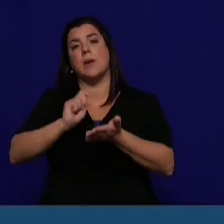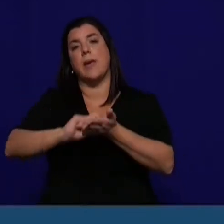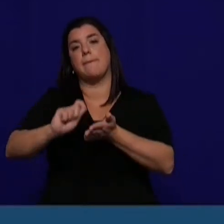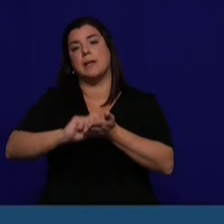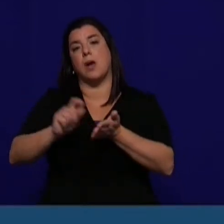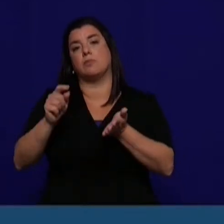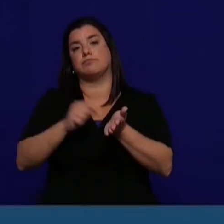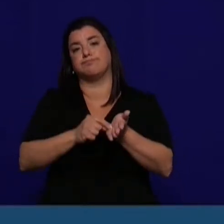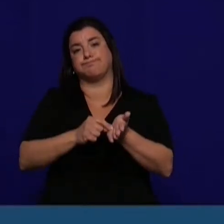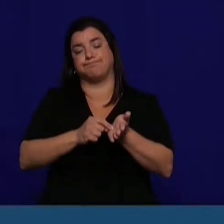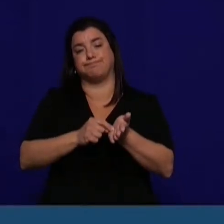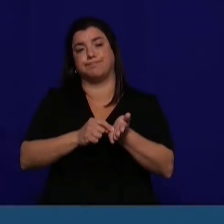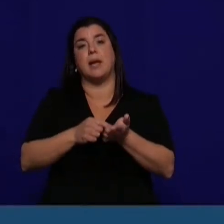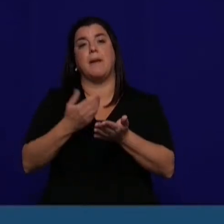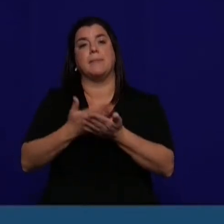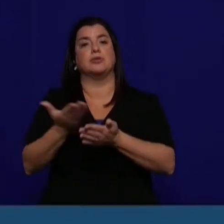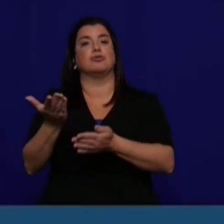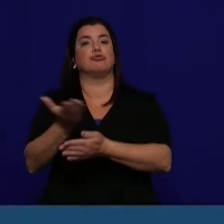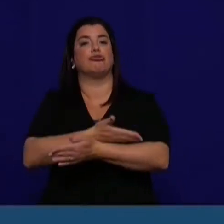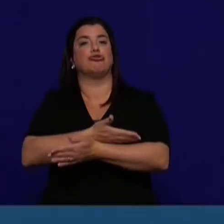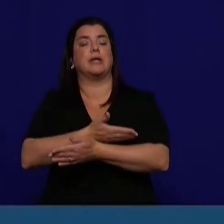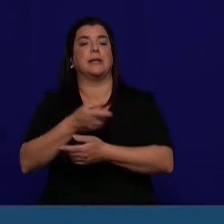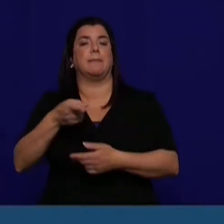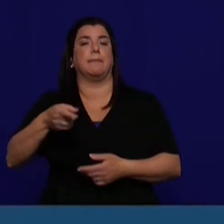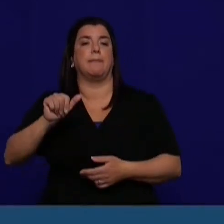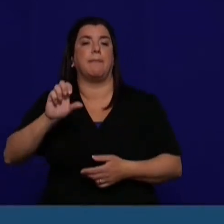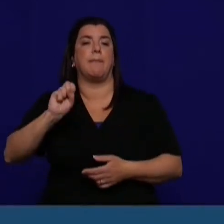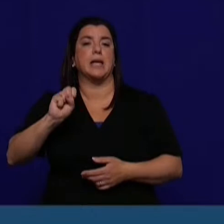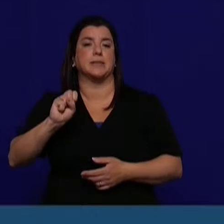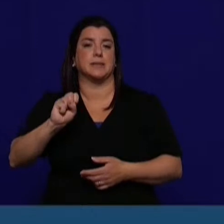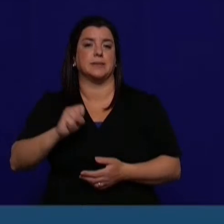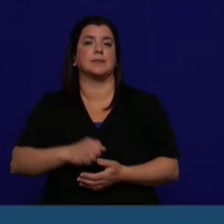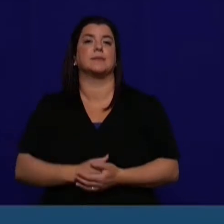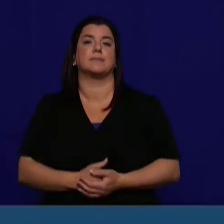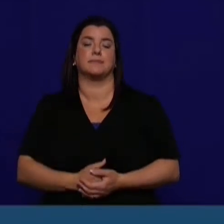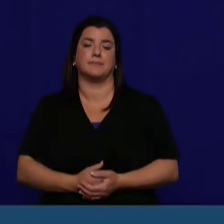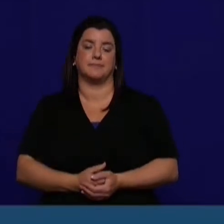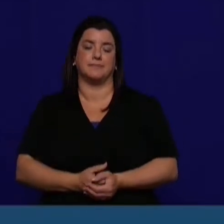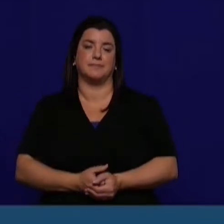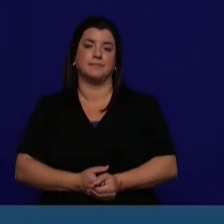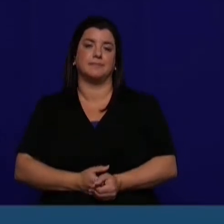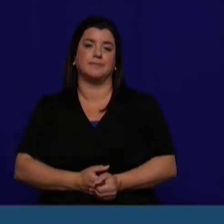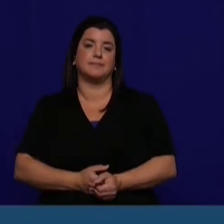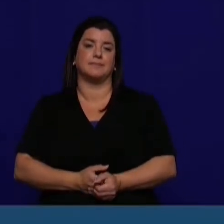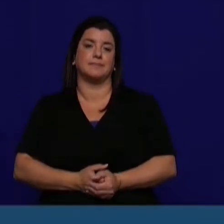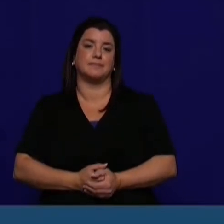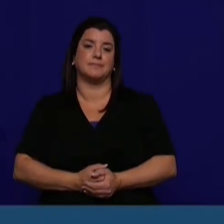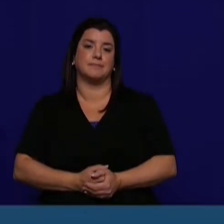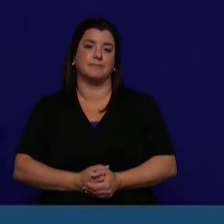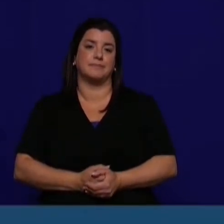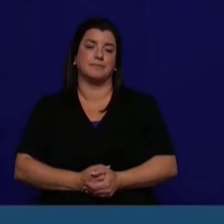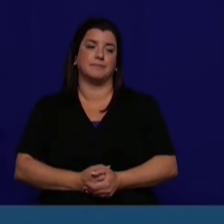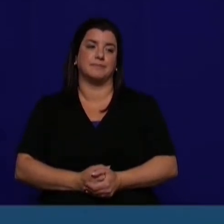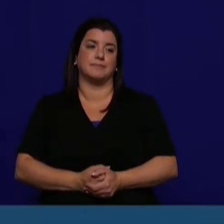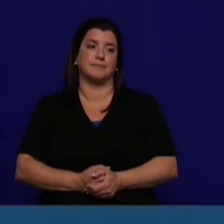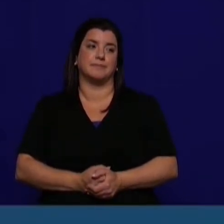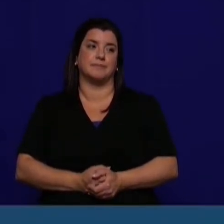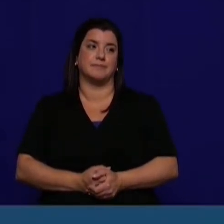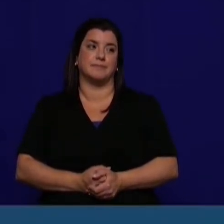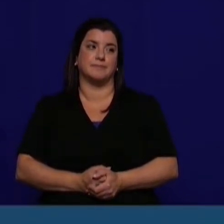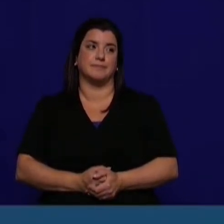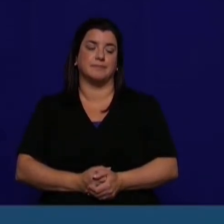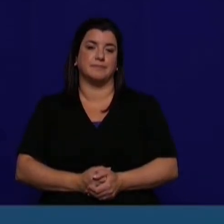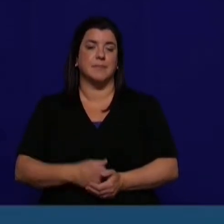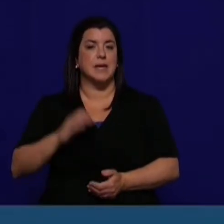dawn il-ċertifikat tal-vaccination tagħhom. One news? Nsellem